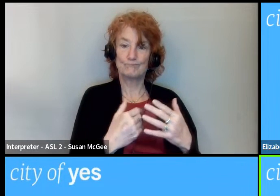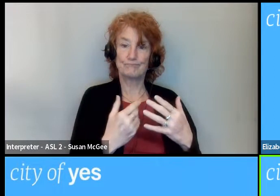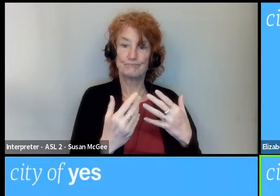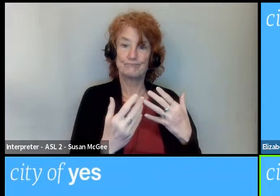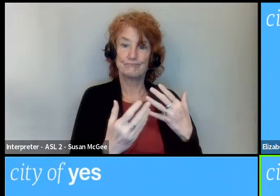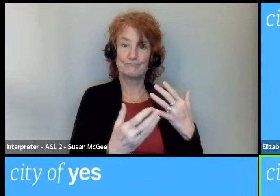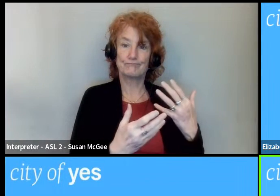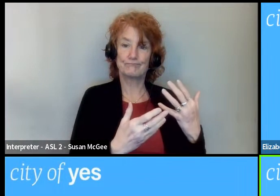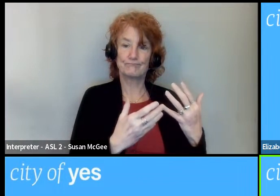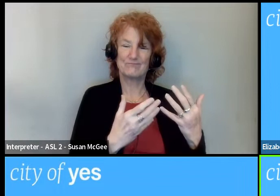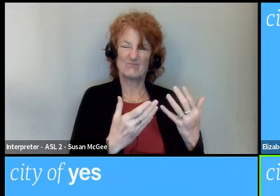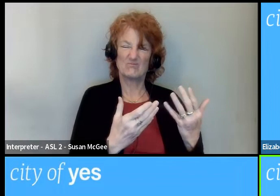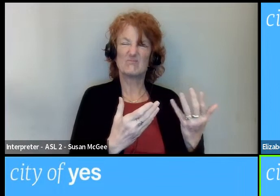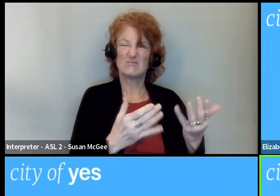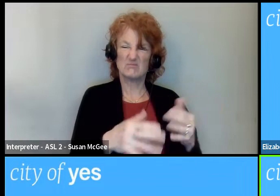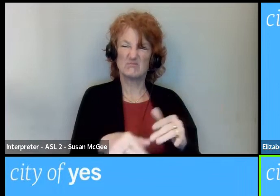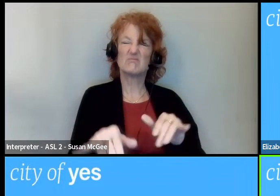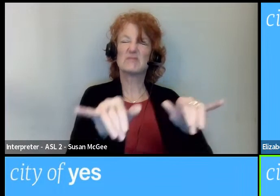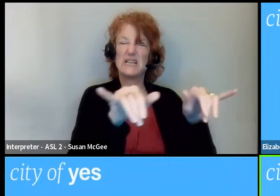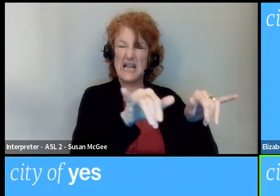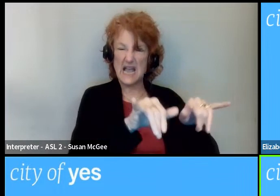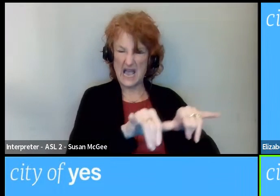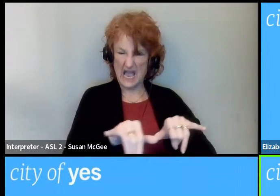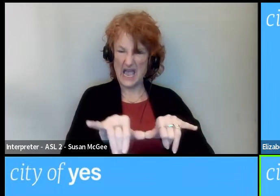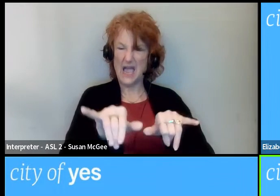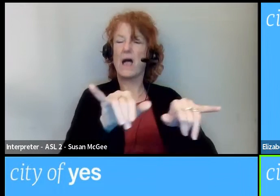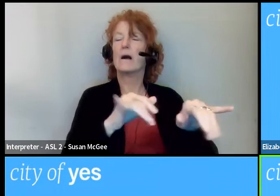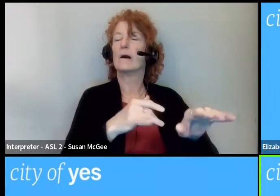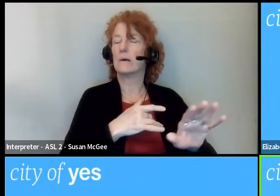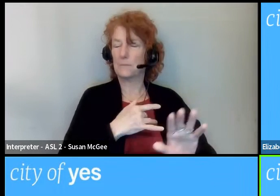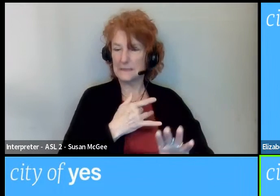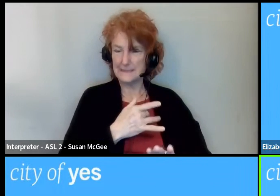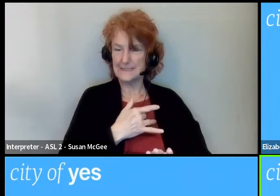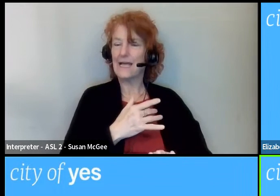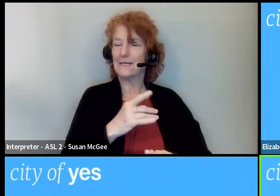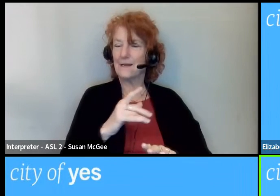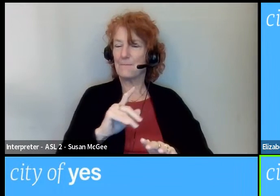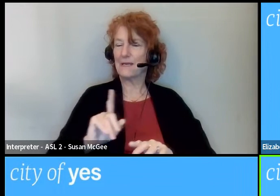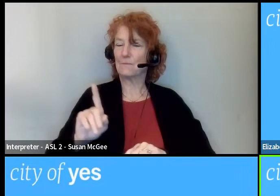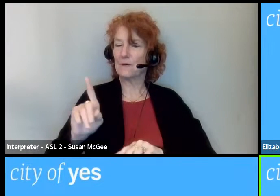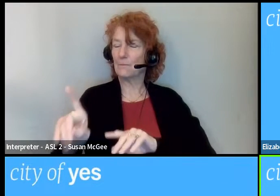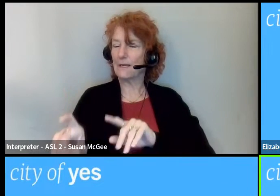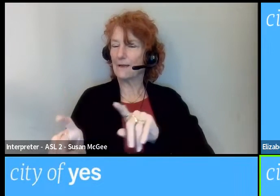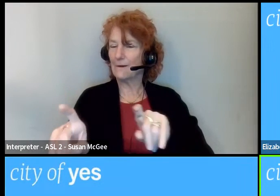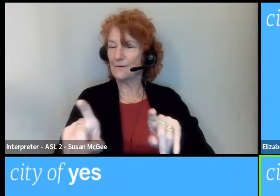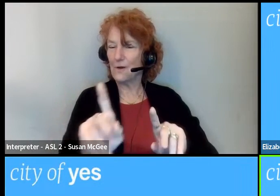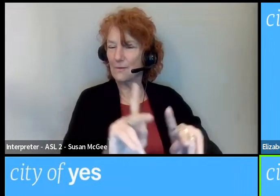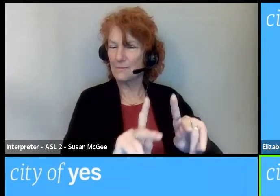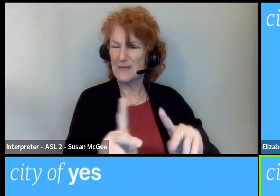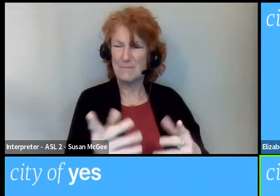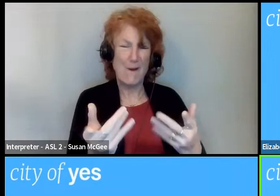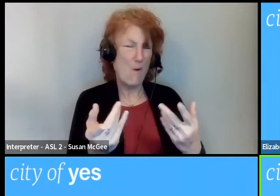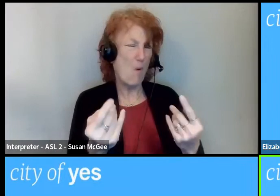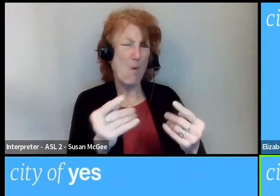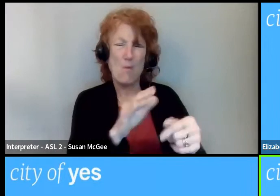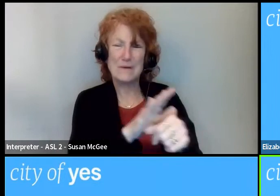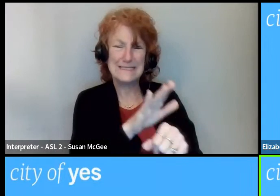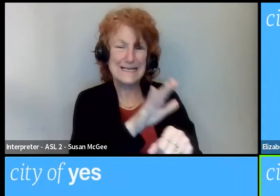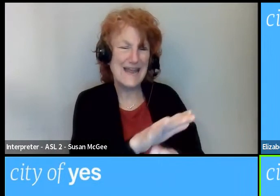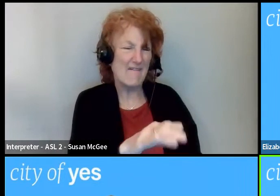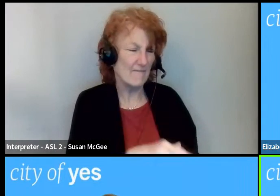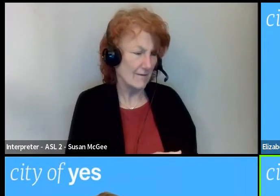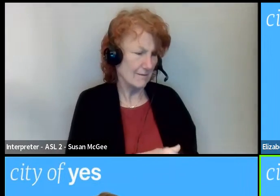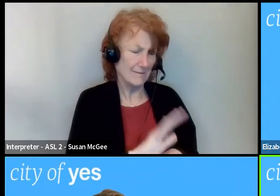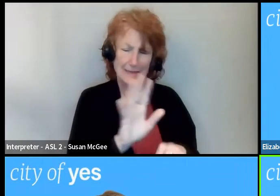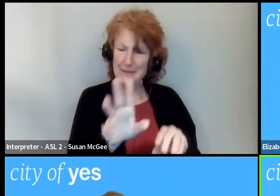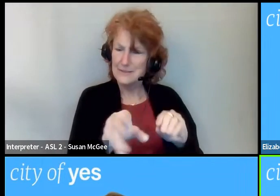It's a fairly common sentiment that we hear when we go out in communities is enough. What are you just going to keep building housing